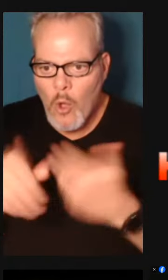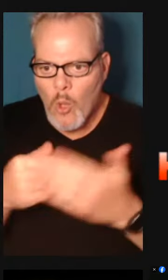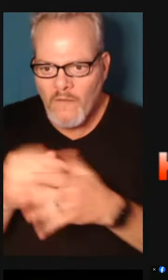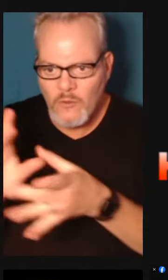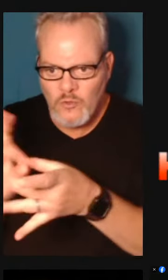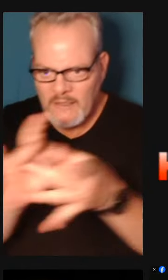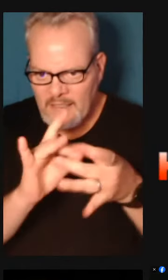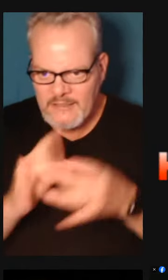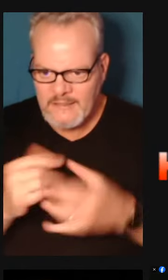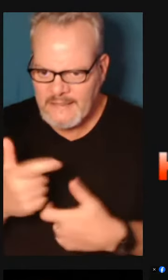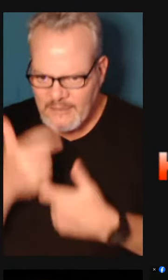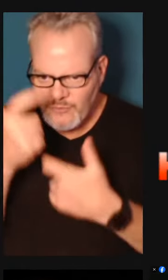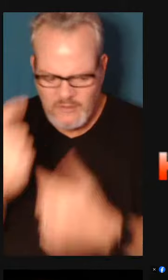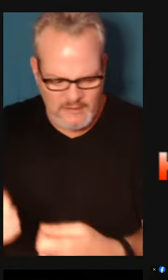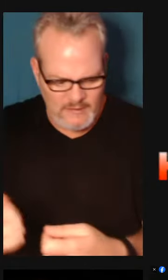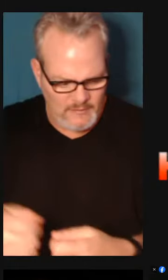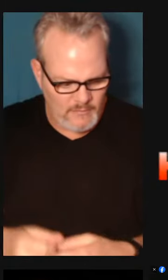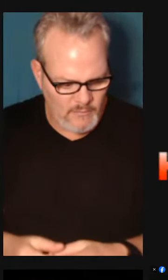So